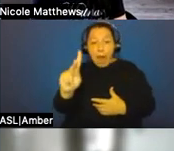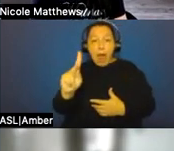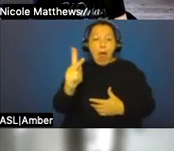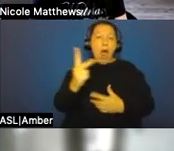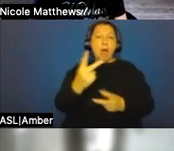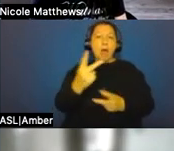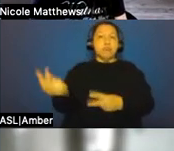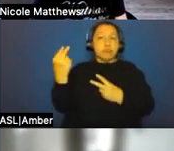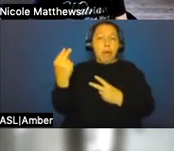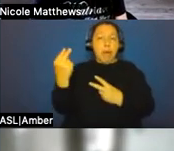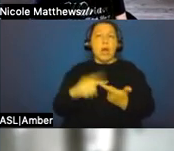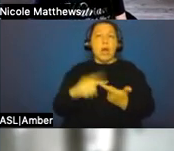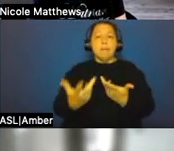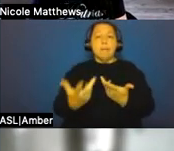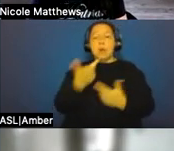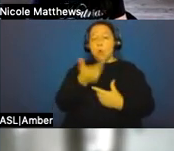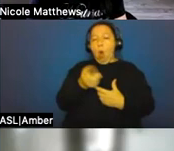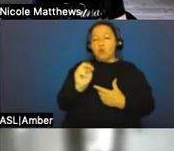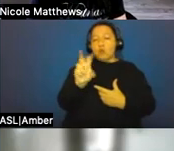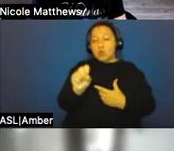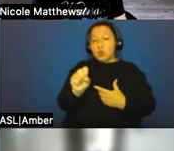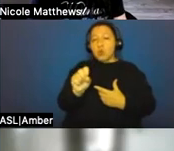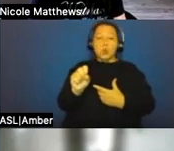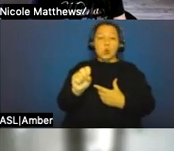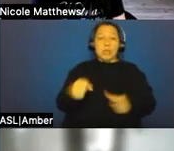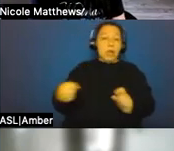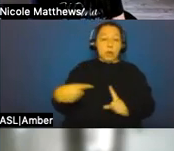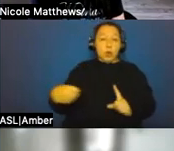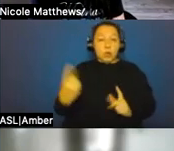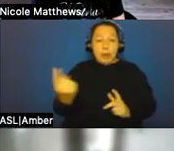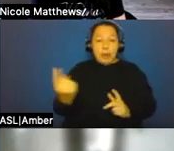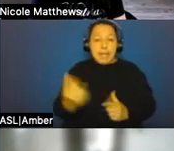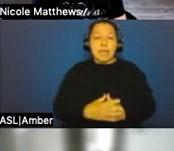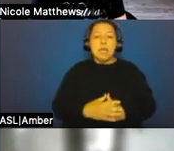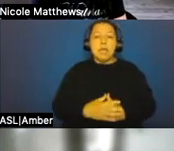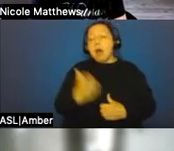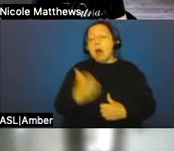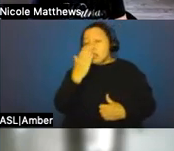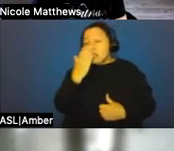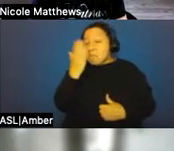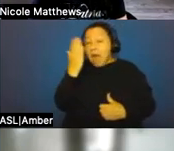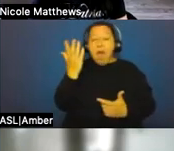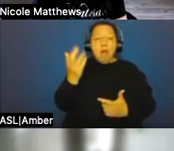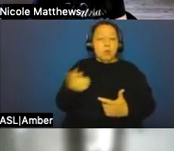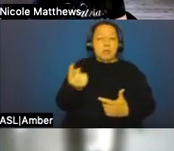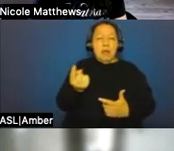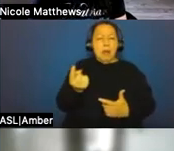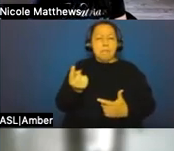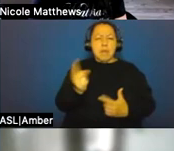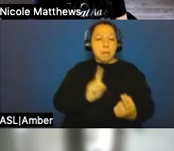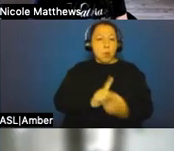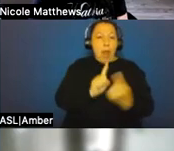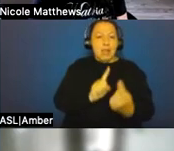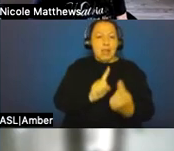memory, a smell, something they may have, ran into the perpetrator. Something might have